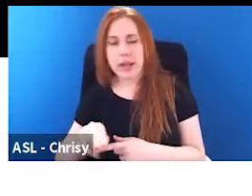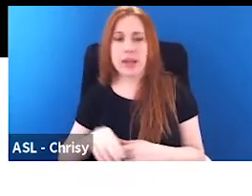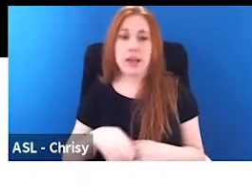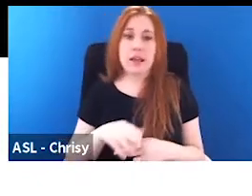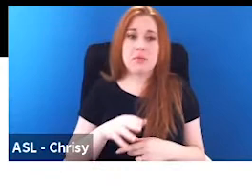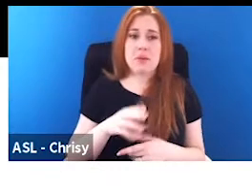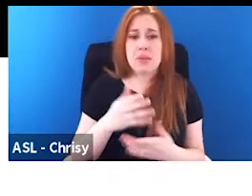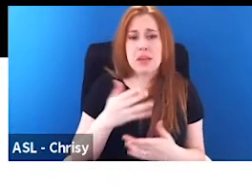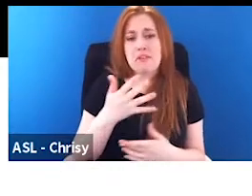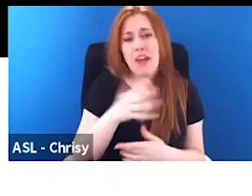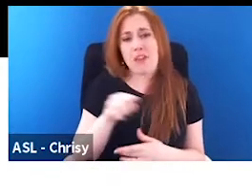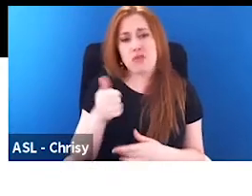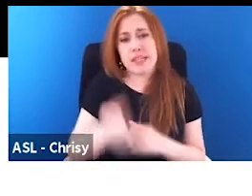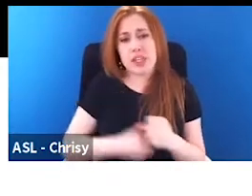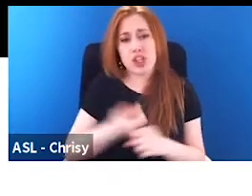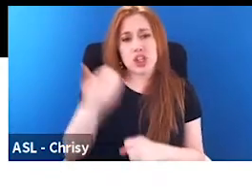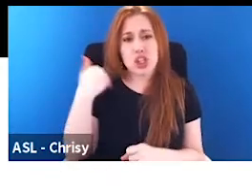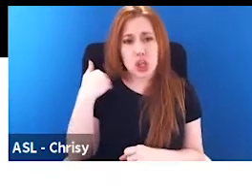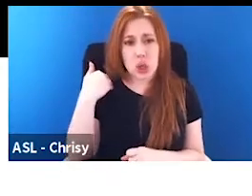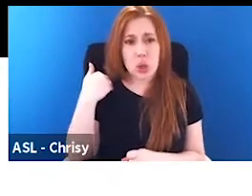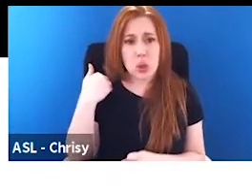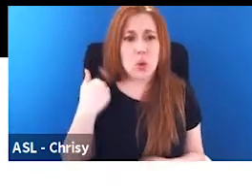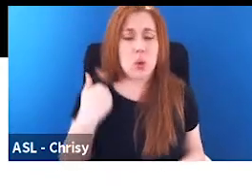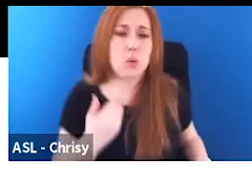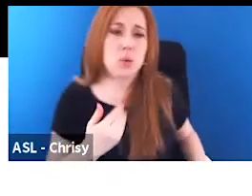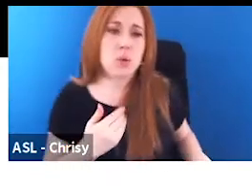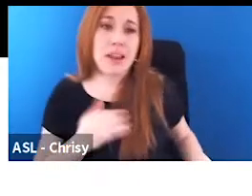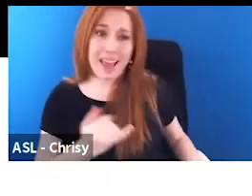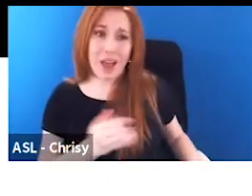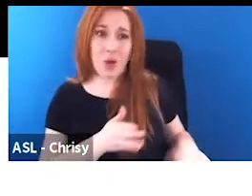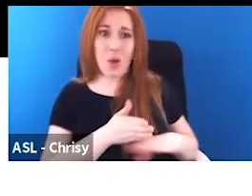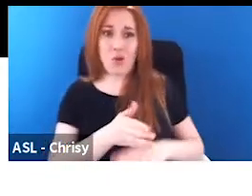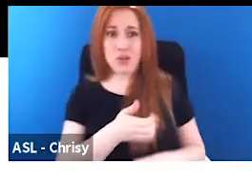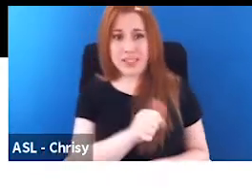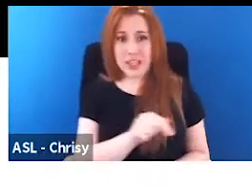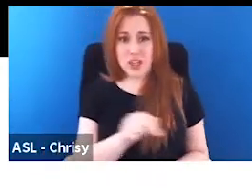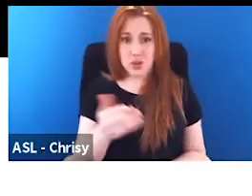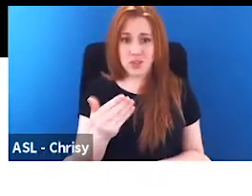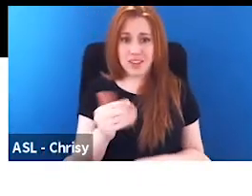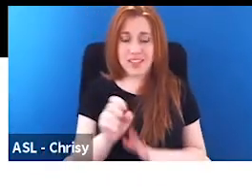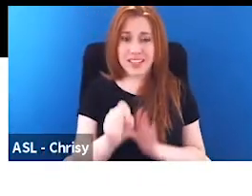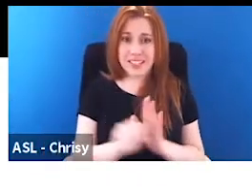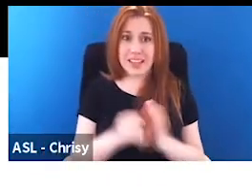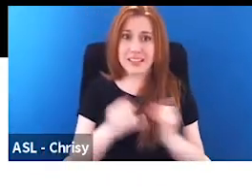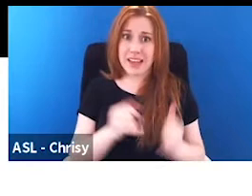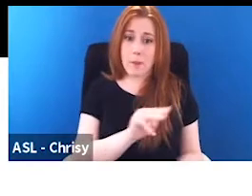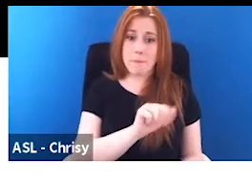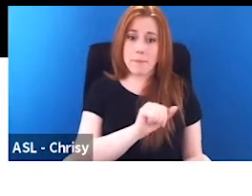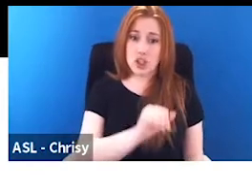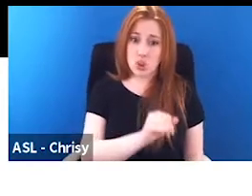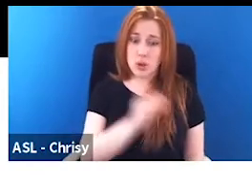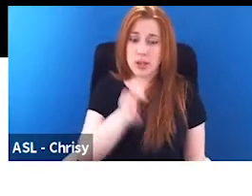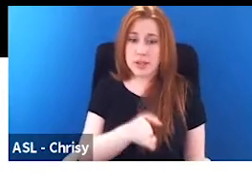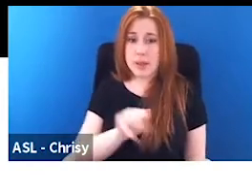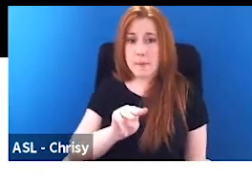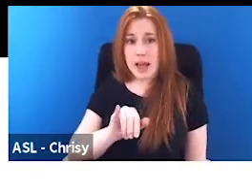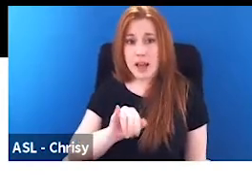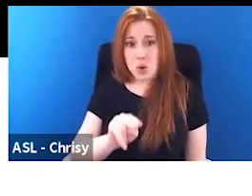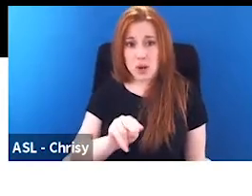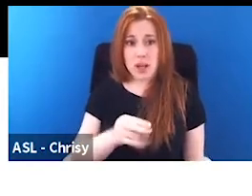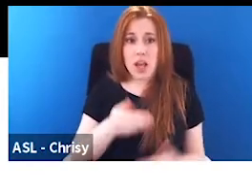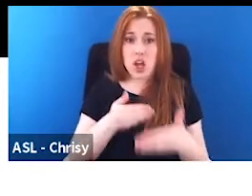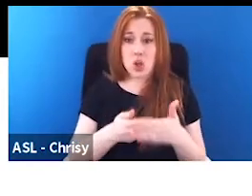cities. We're now well over 10 to 15 states that are majority minority, and close to